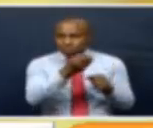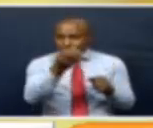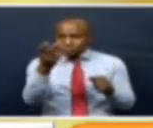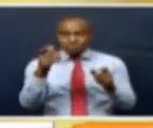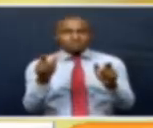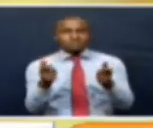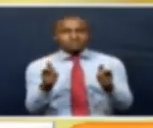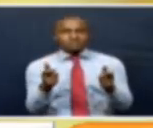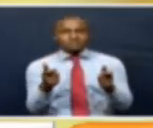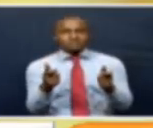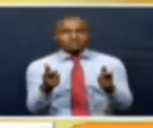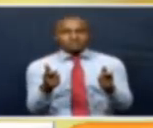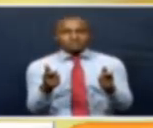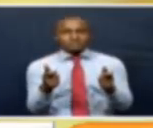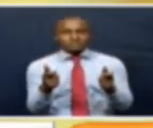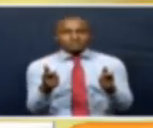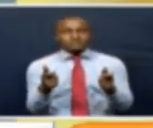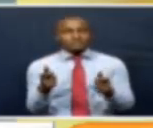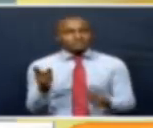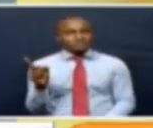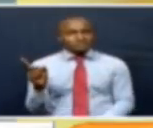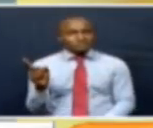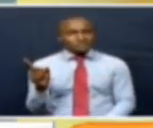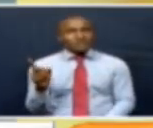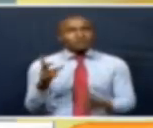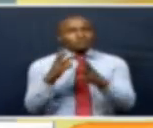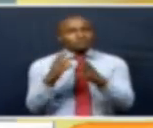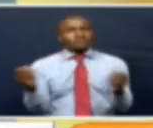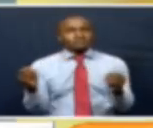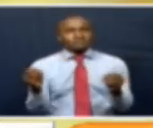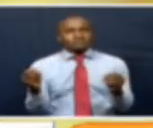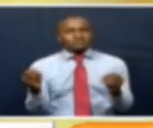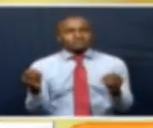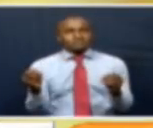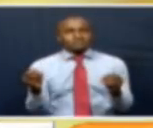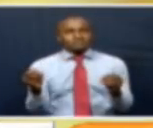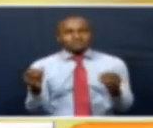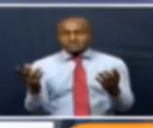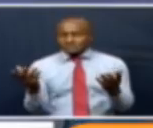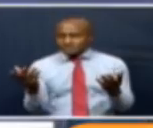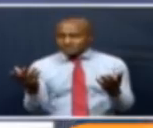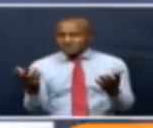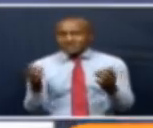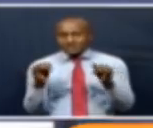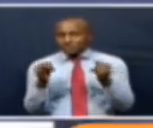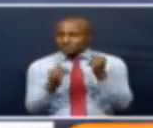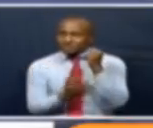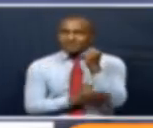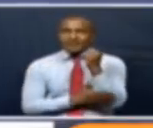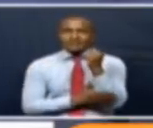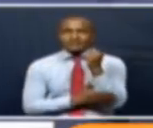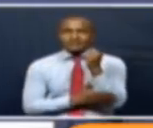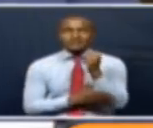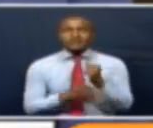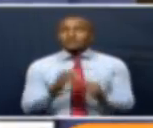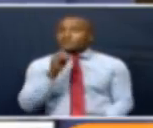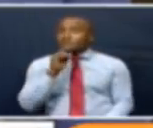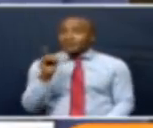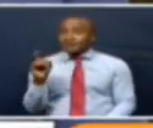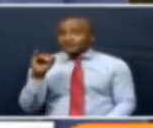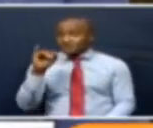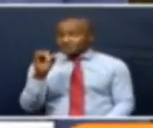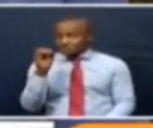The disappearance of baby Prince might be the latest bad news for KNH, but for Job,